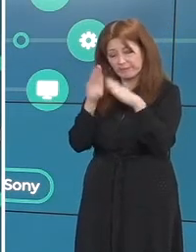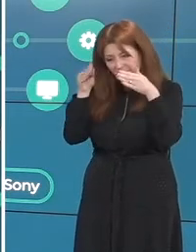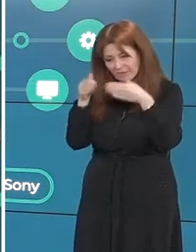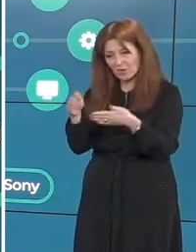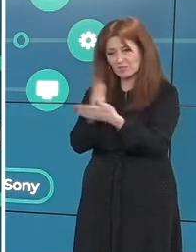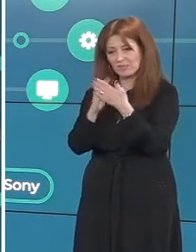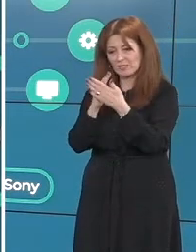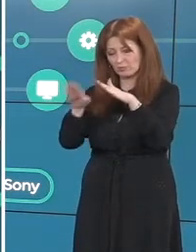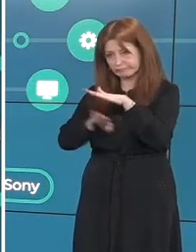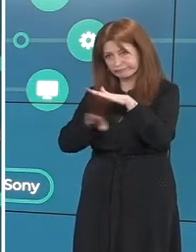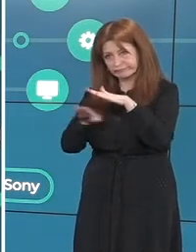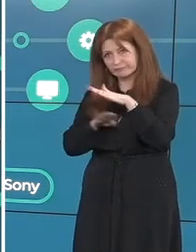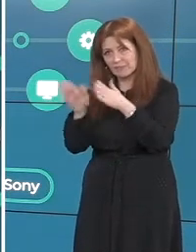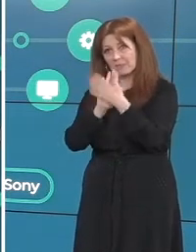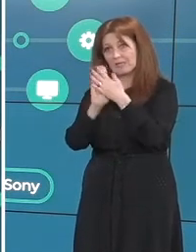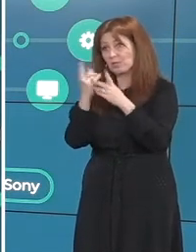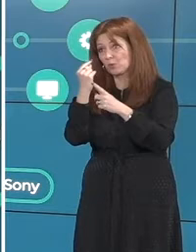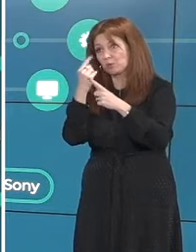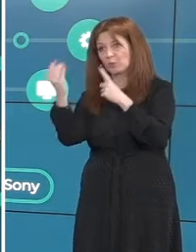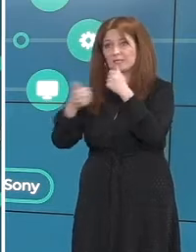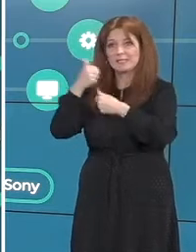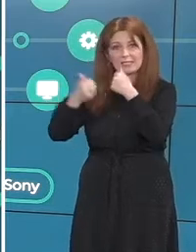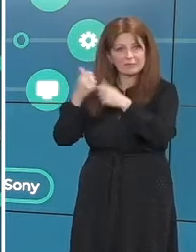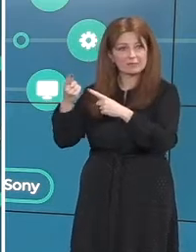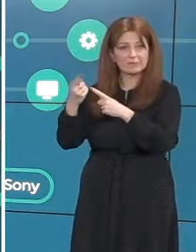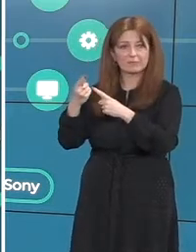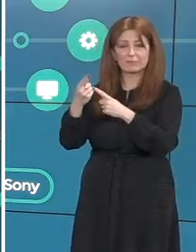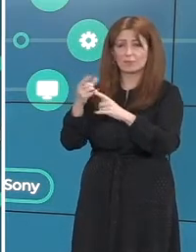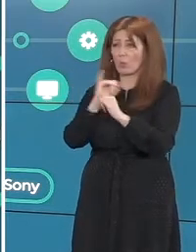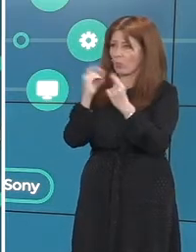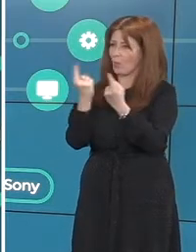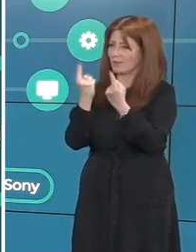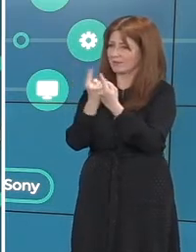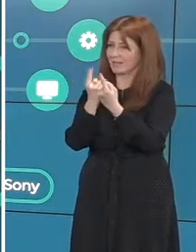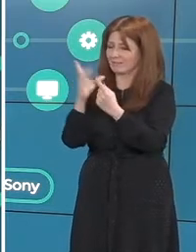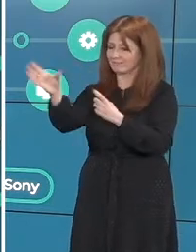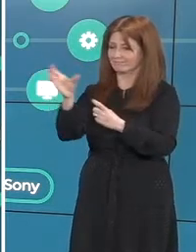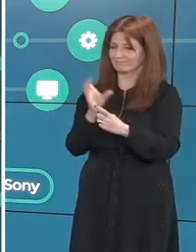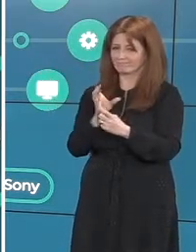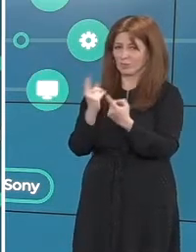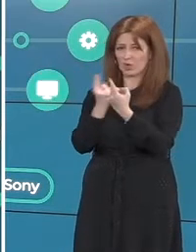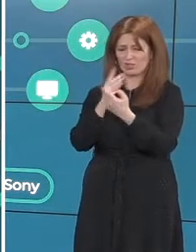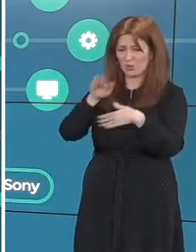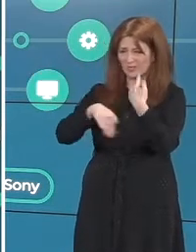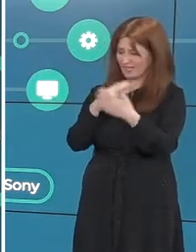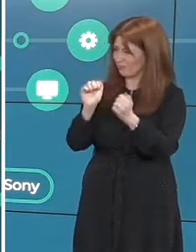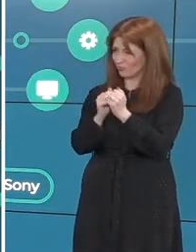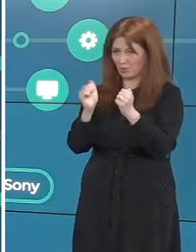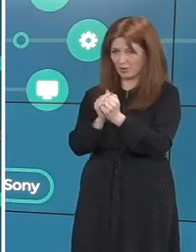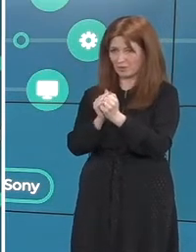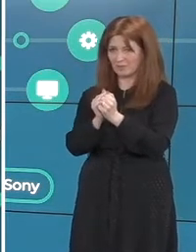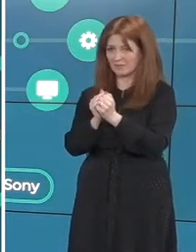can be successful. Because the worst thing is you bring in someone and the tool chain isn't appropriate, and people don't want to work there, then they